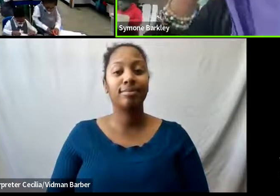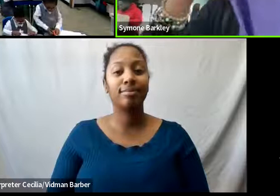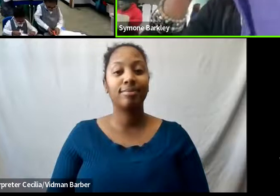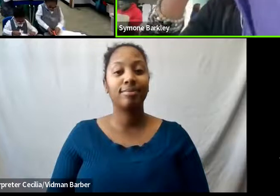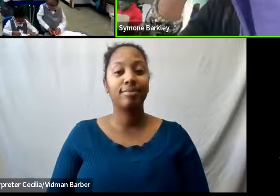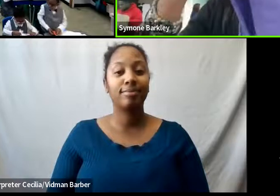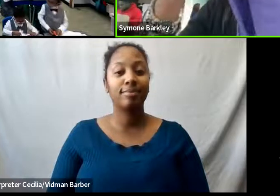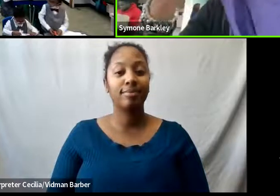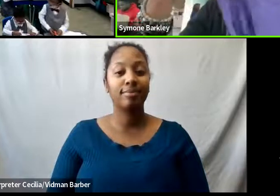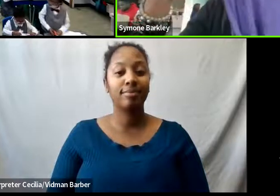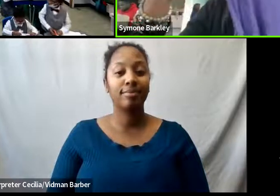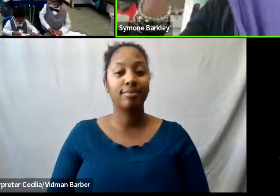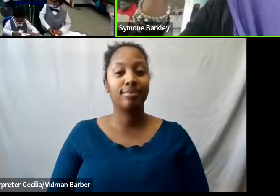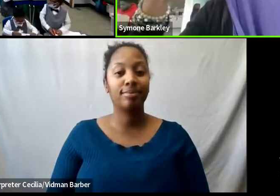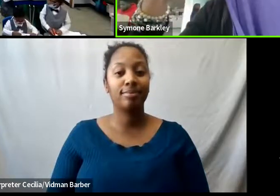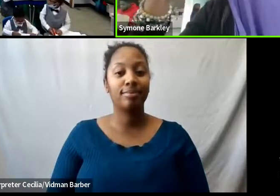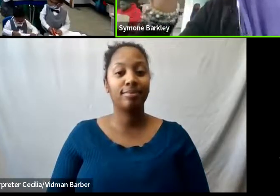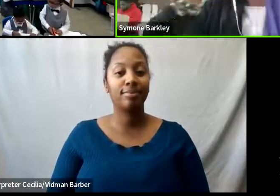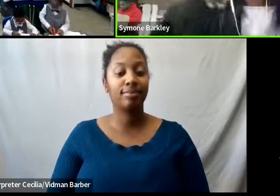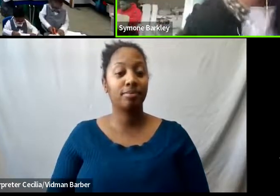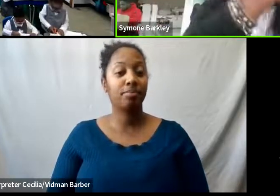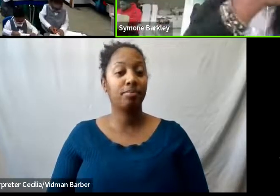along the line here, okay?